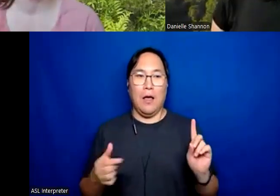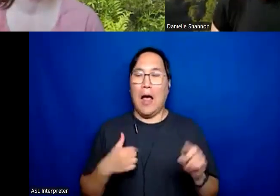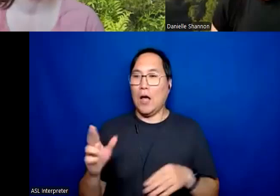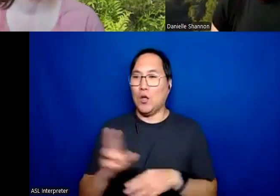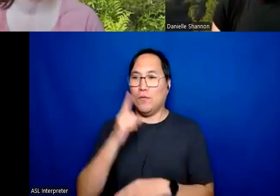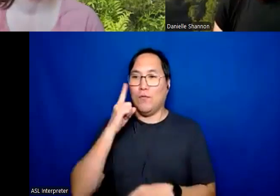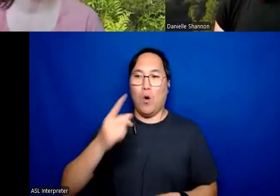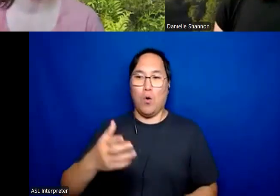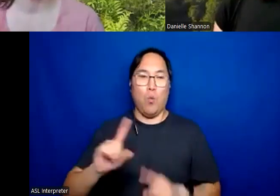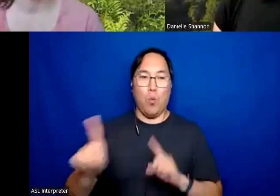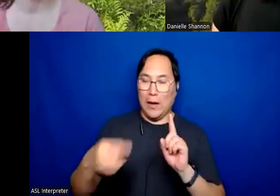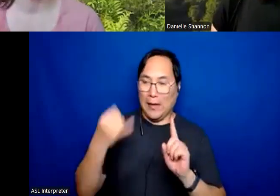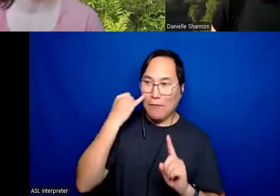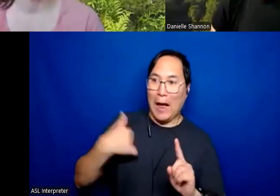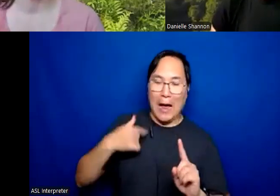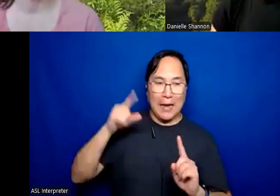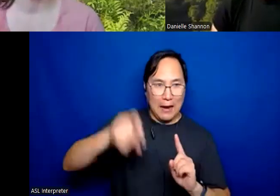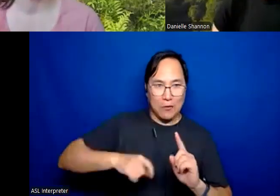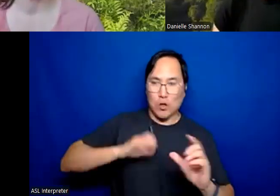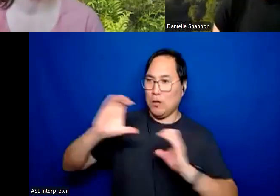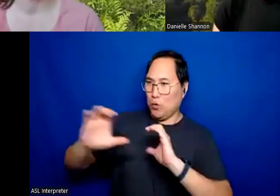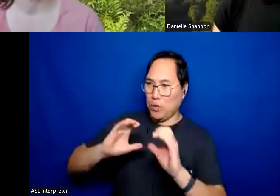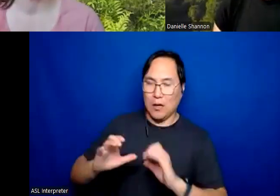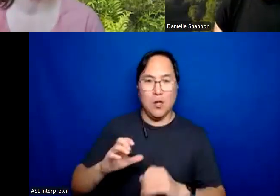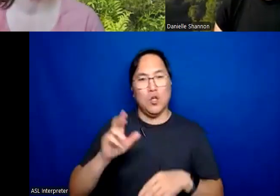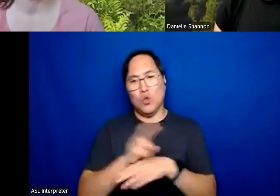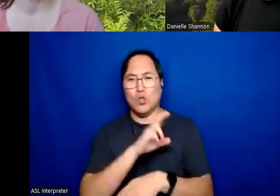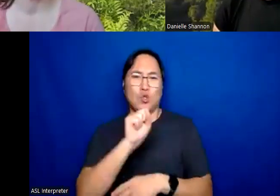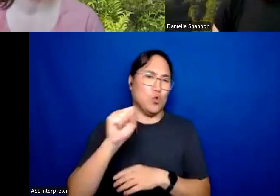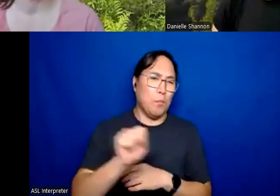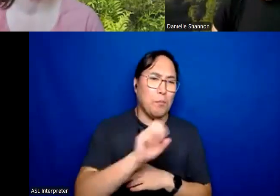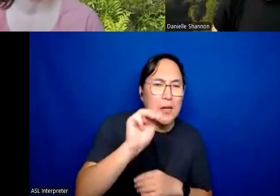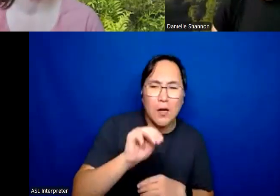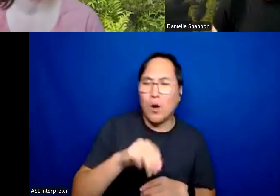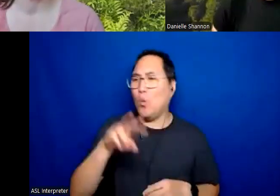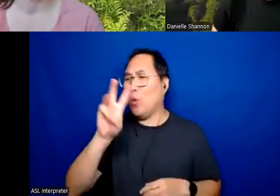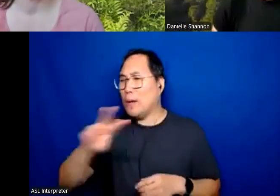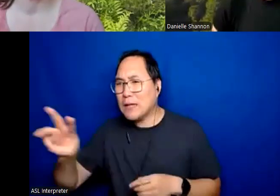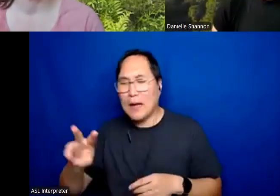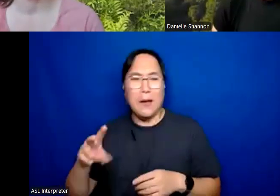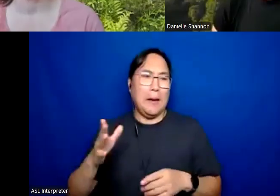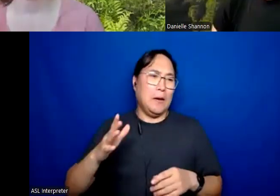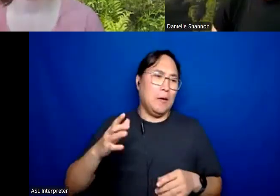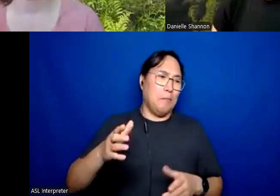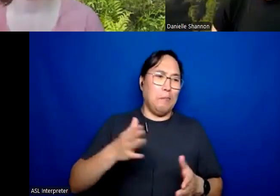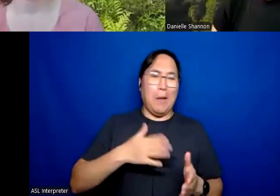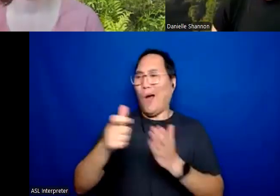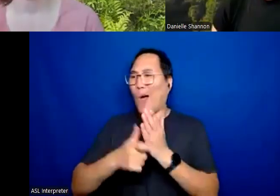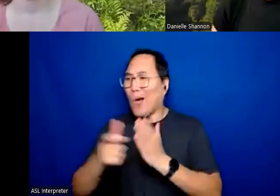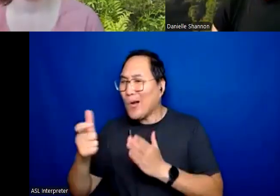my communications work, where I have these like social media channels, and I have my websites, and I have writing, and like,